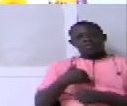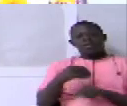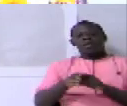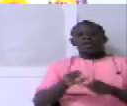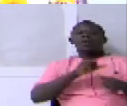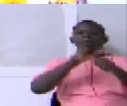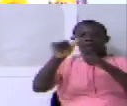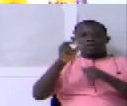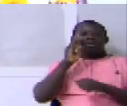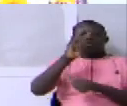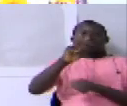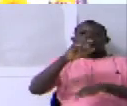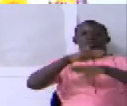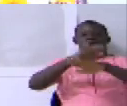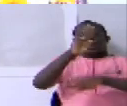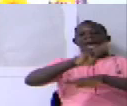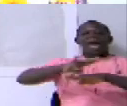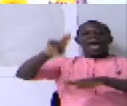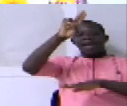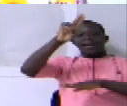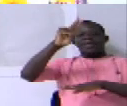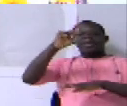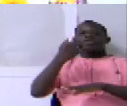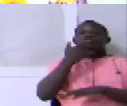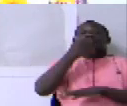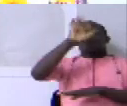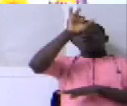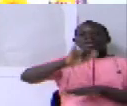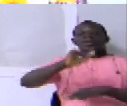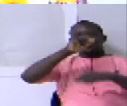let them look into high sentence prisoners. It